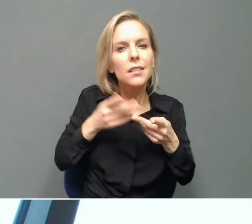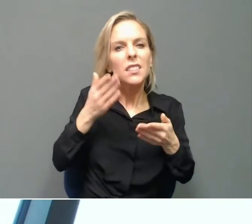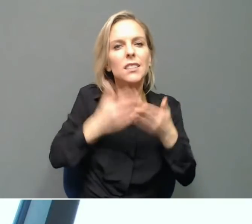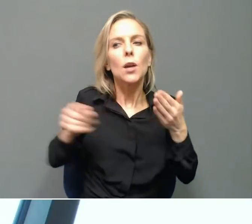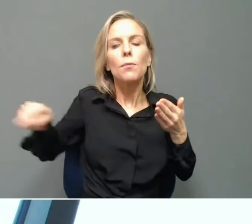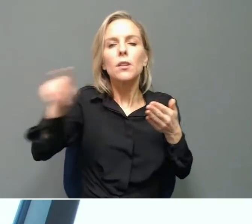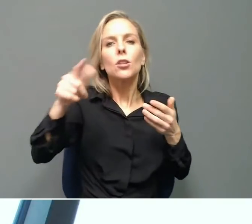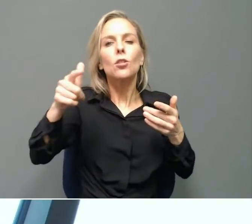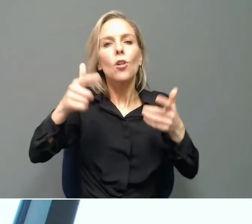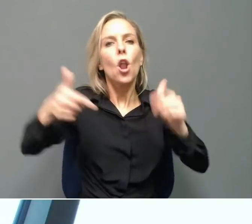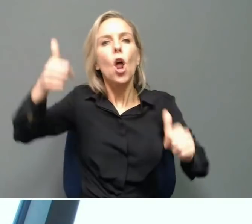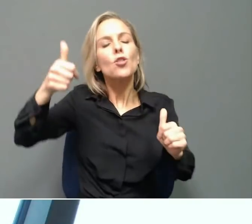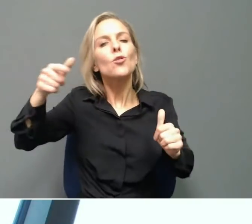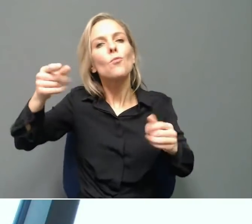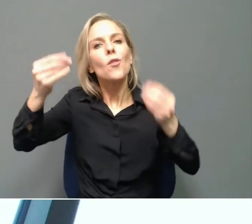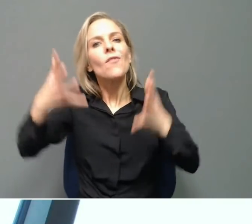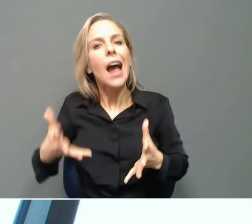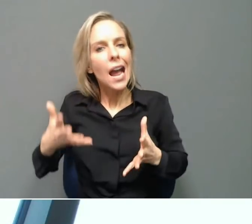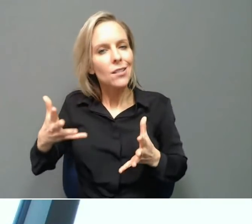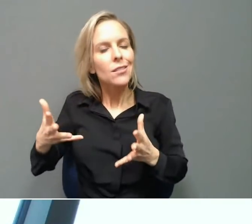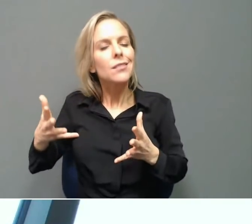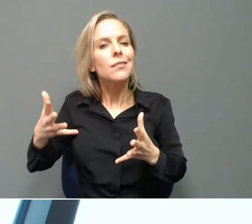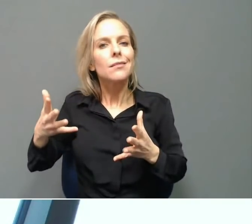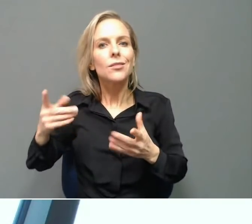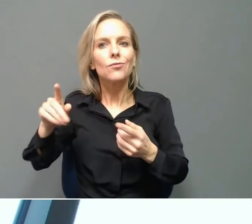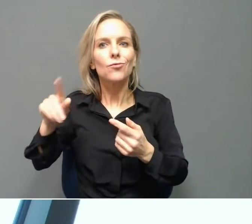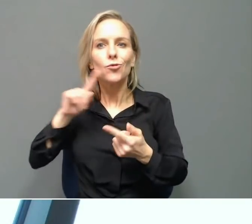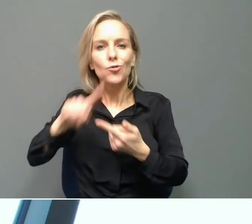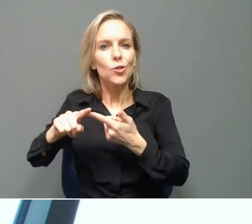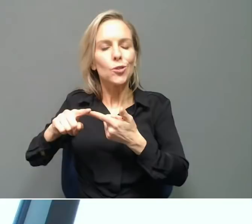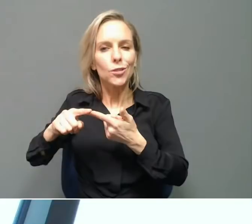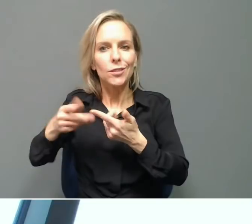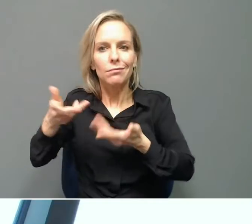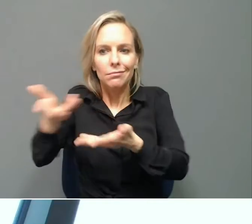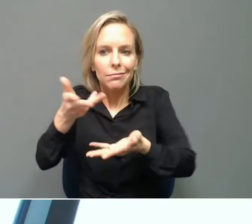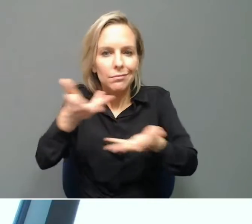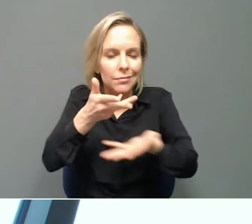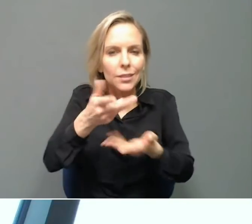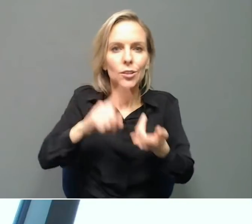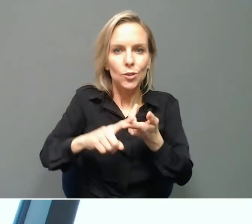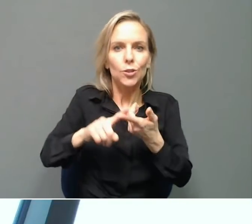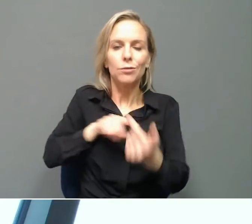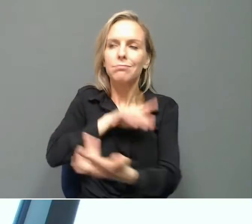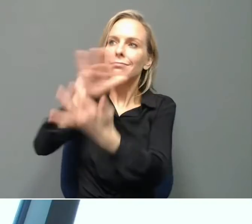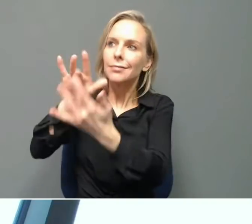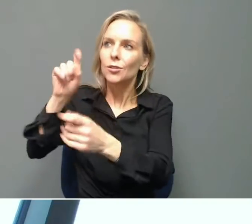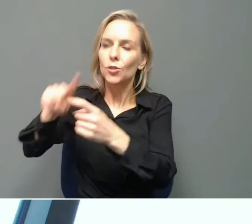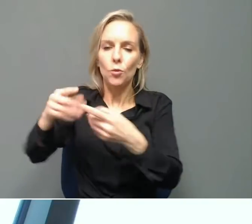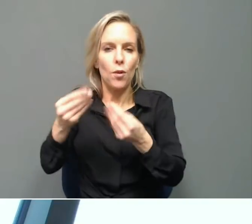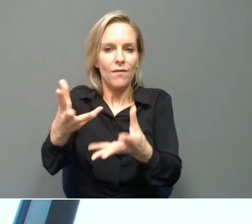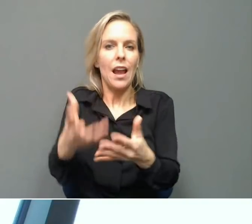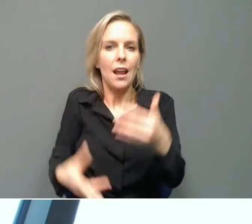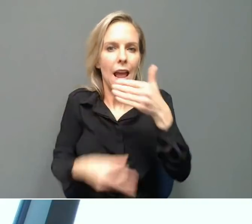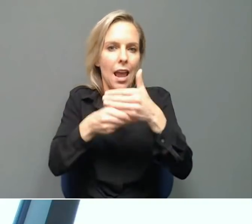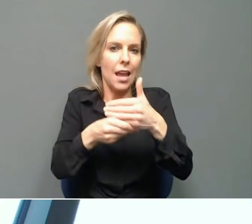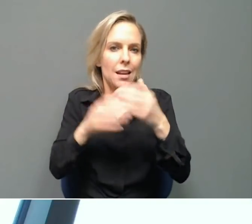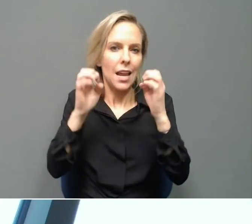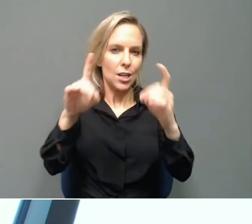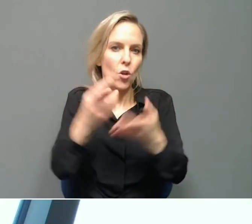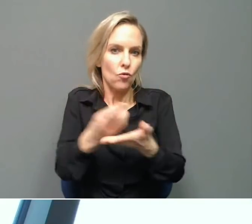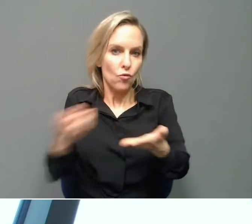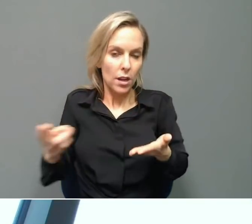have reached out, and we're working with them to provide additional education and resources. And the maintenance program that we've